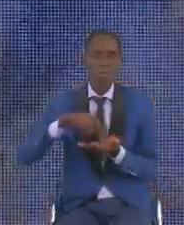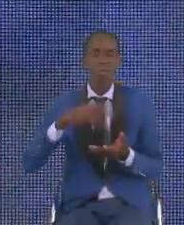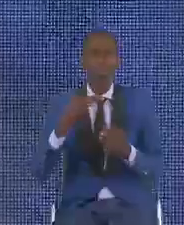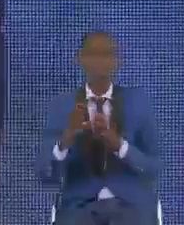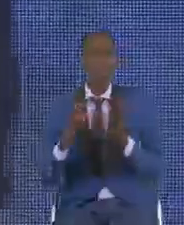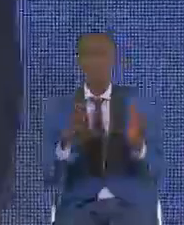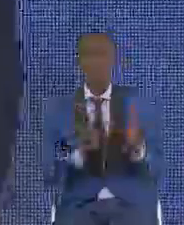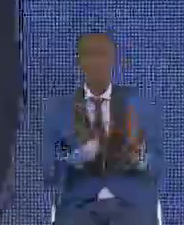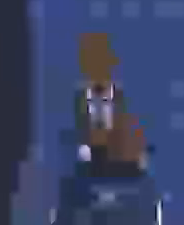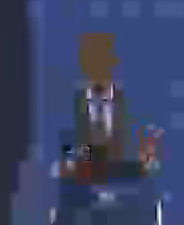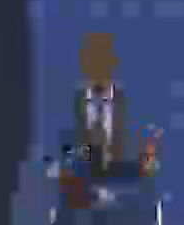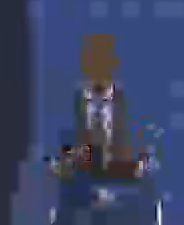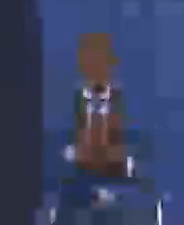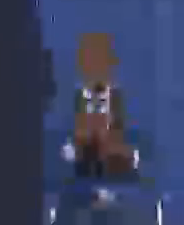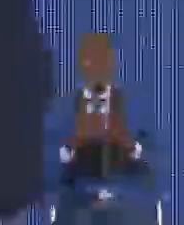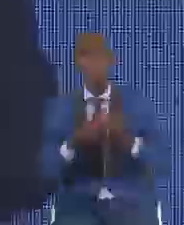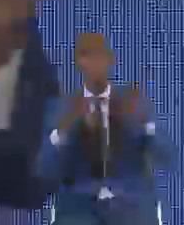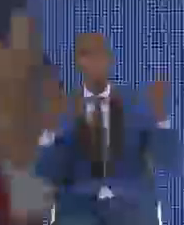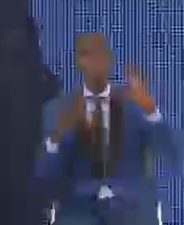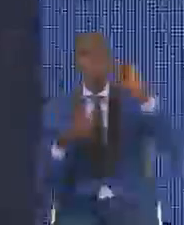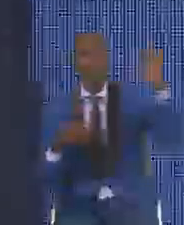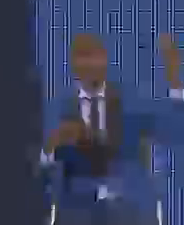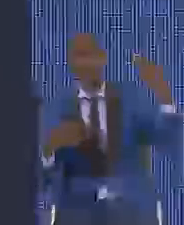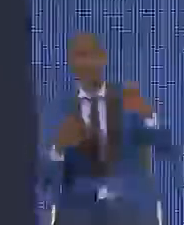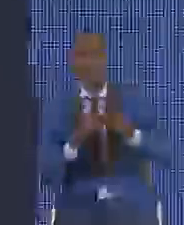and great grace, and great